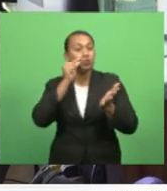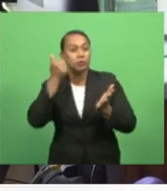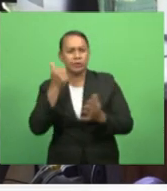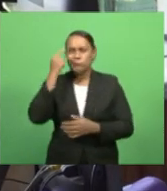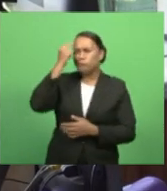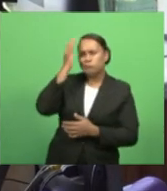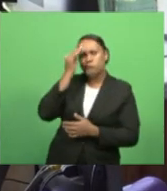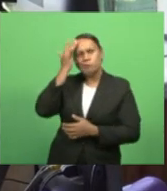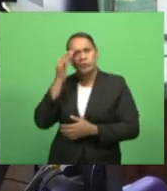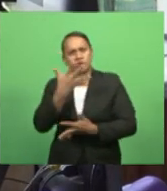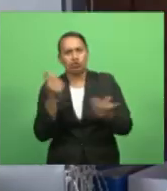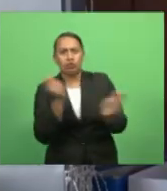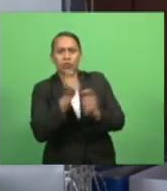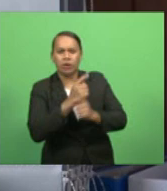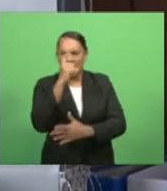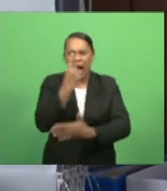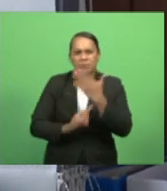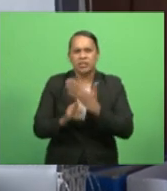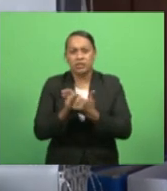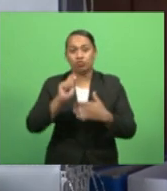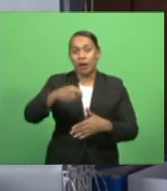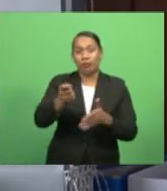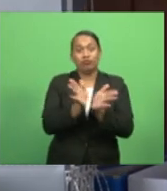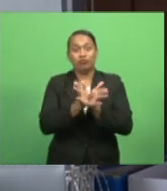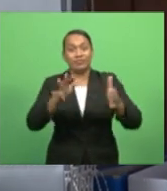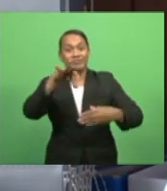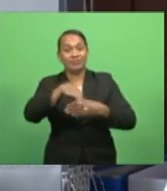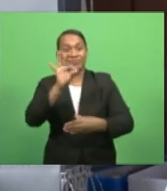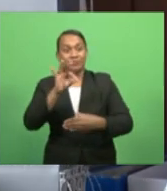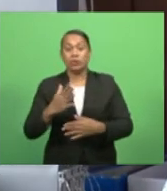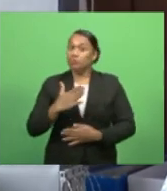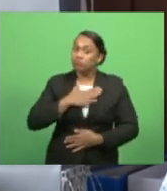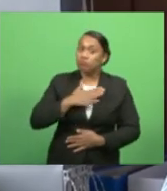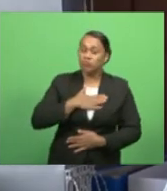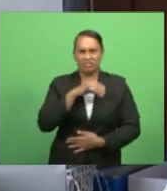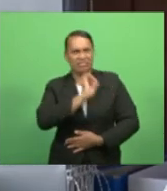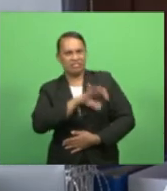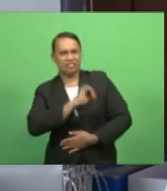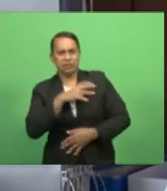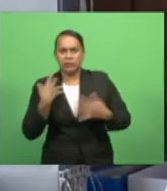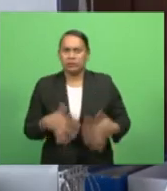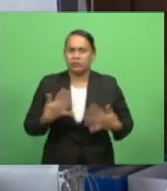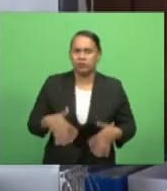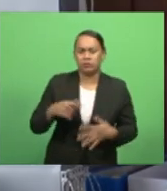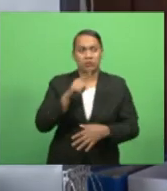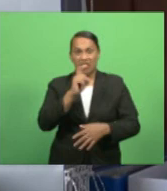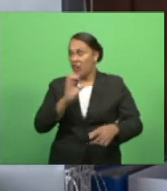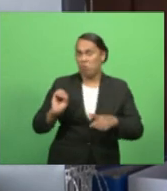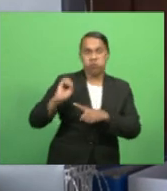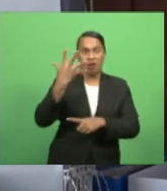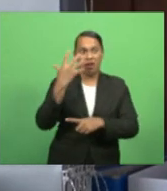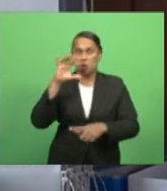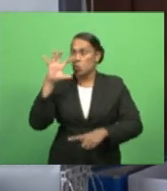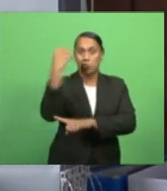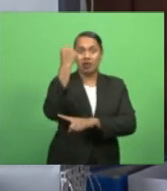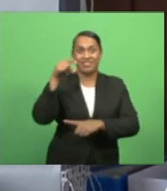the next general election. My fear is that if somebody else wins, that those who supported me